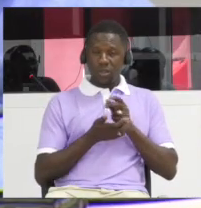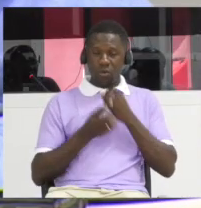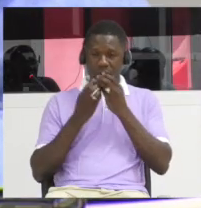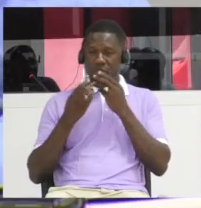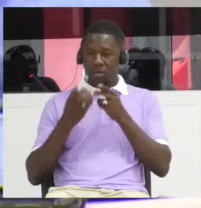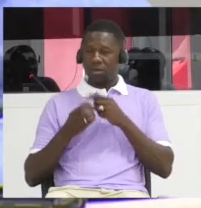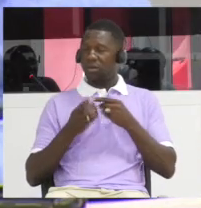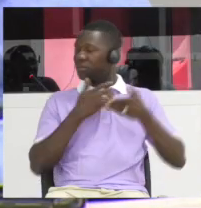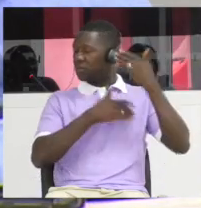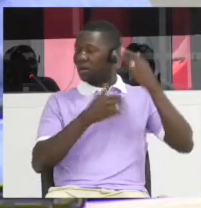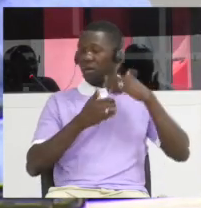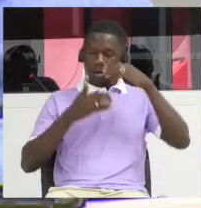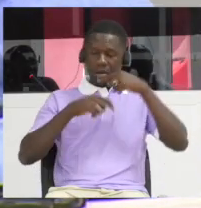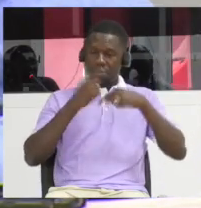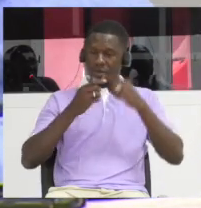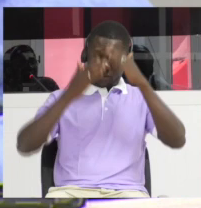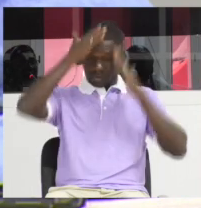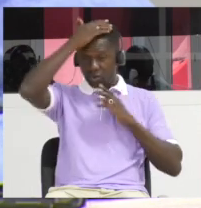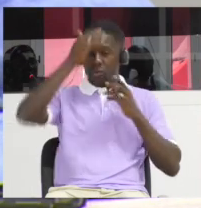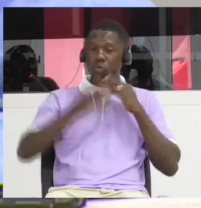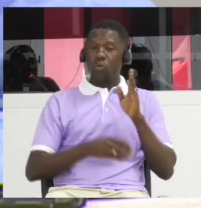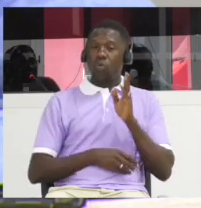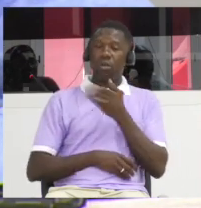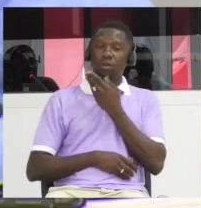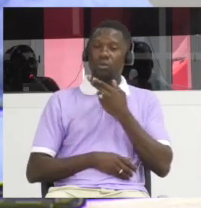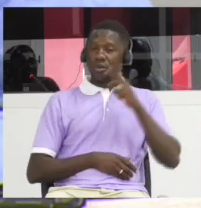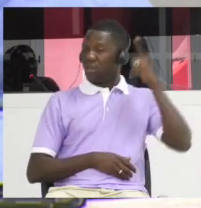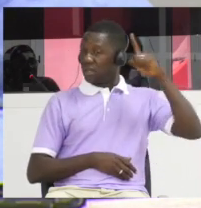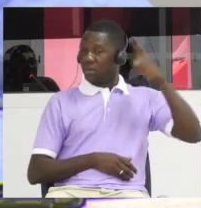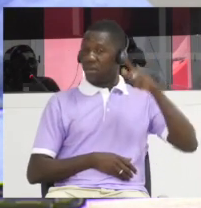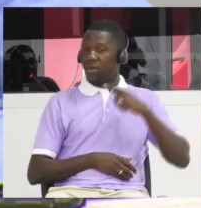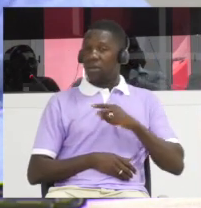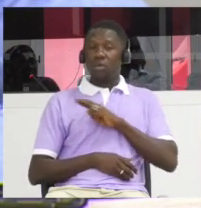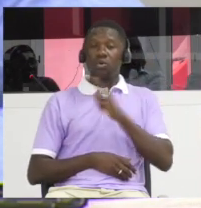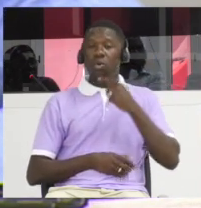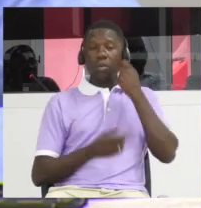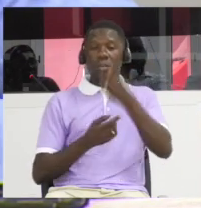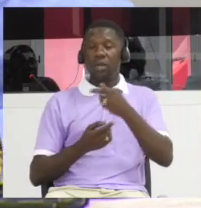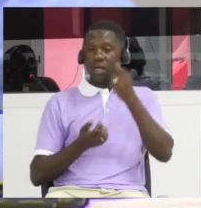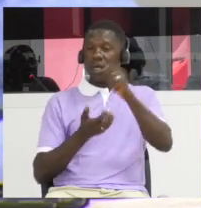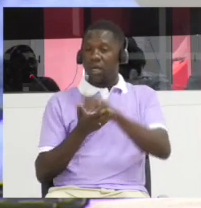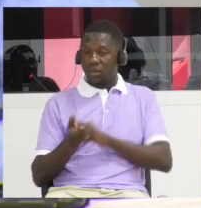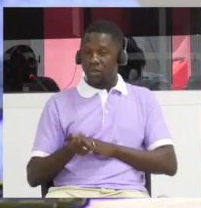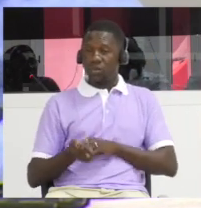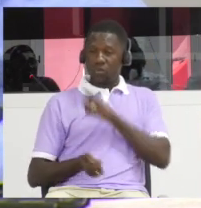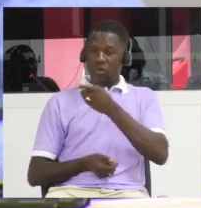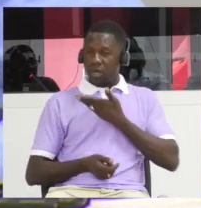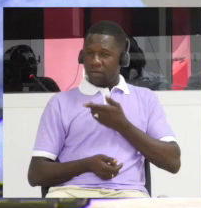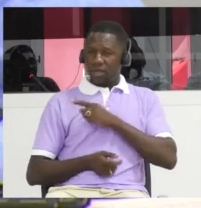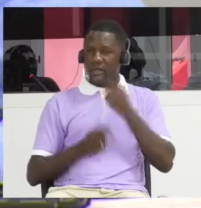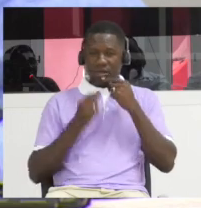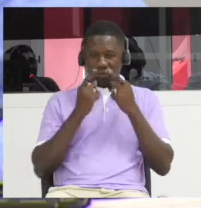to Liberia and were not paid their allowances. Do you know do you have any information about that?